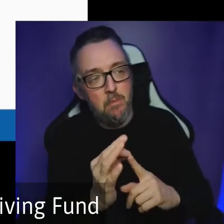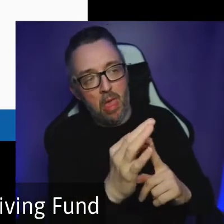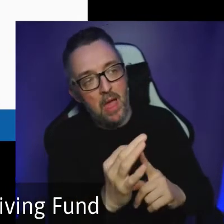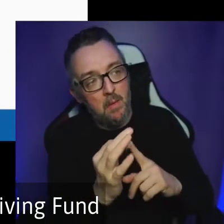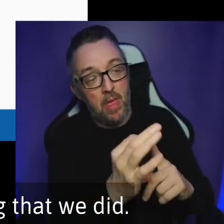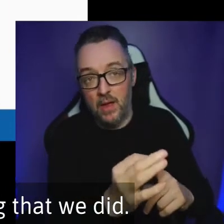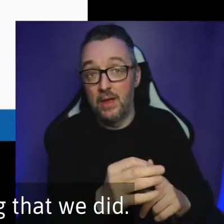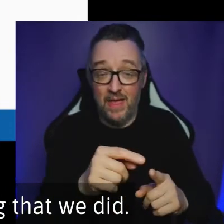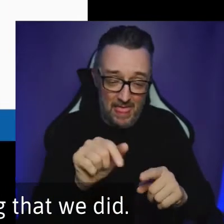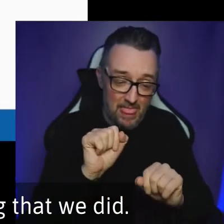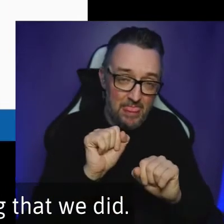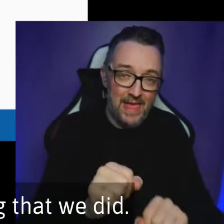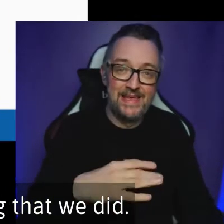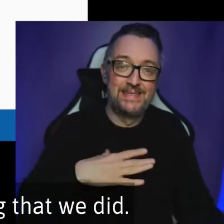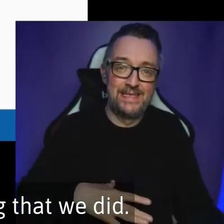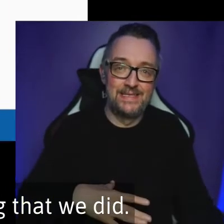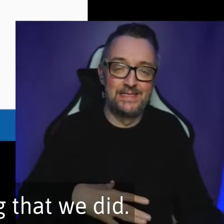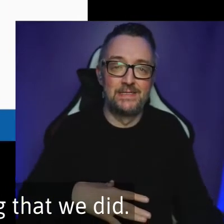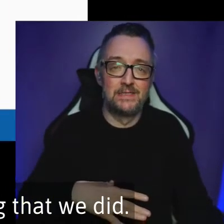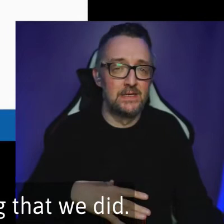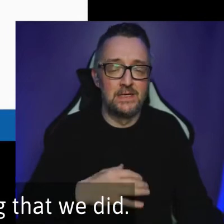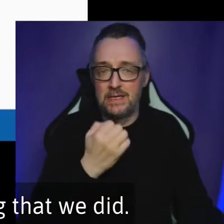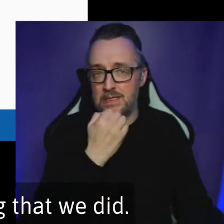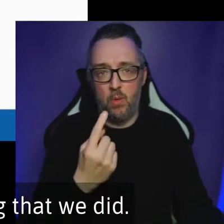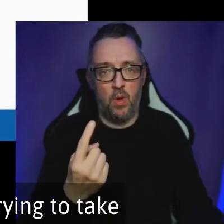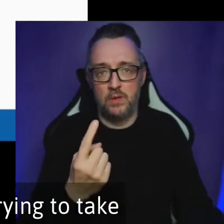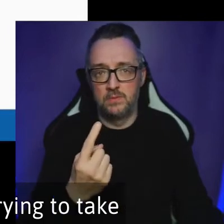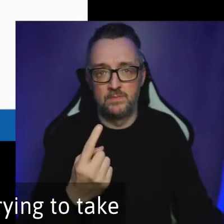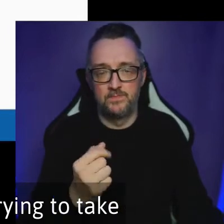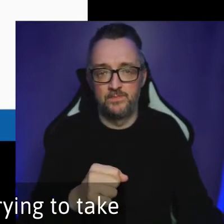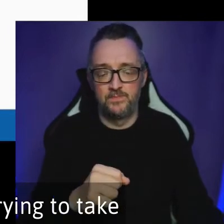Fund. Their needs were kind of at the core of everything that we did.